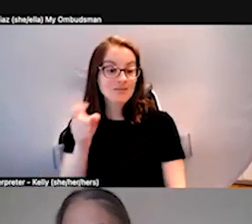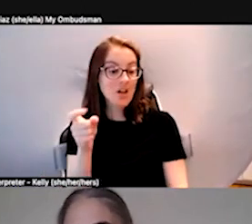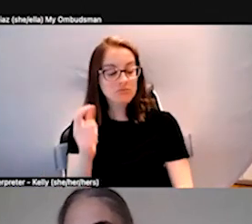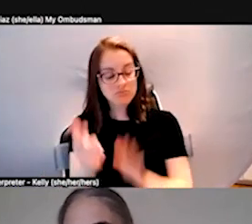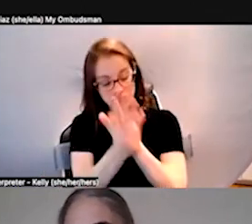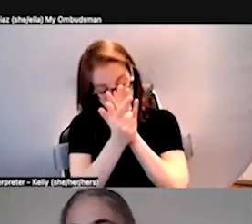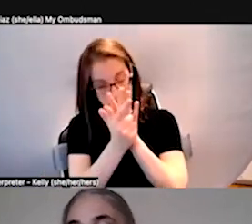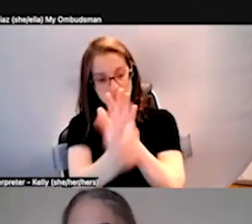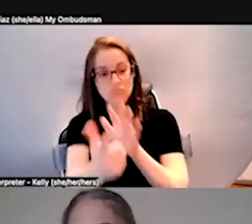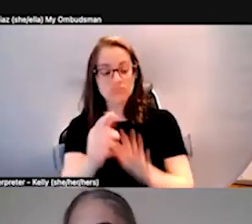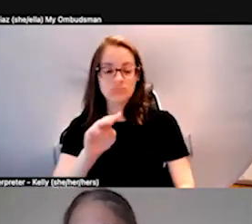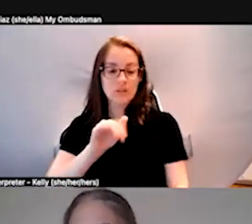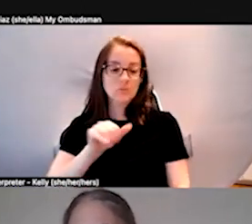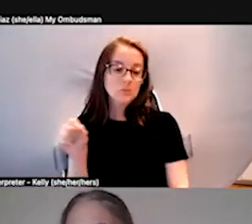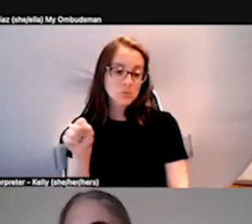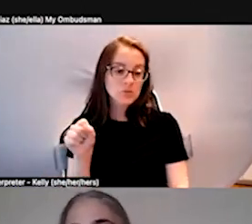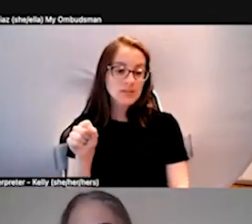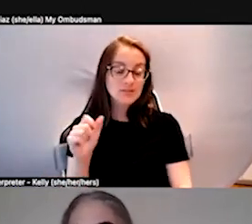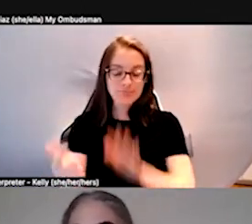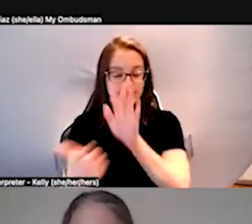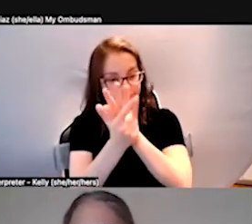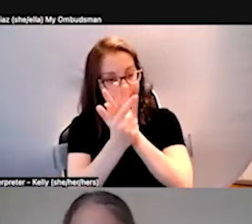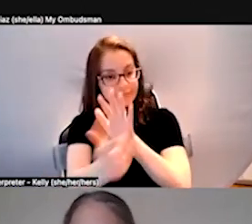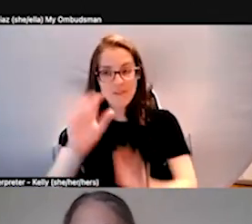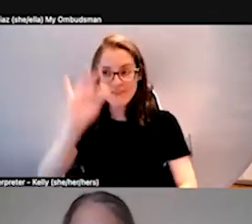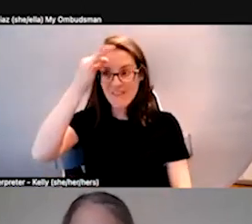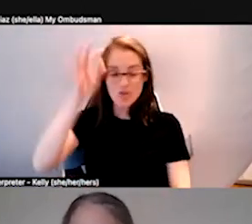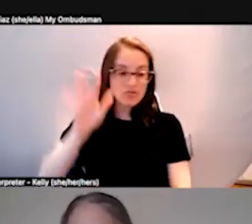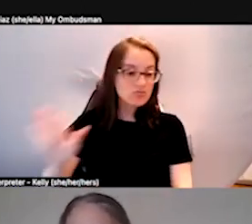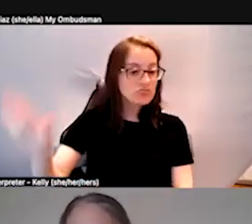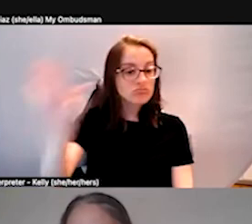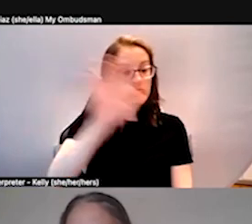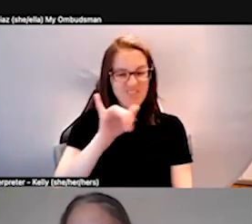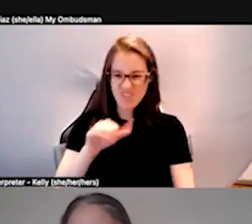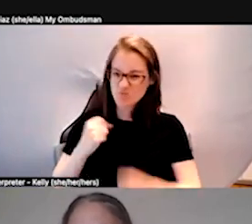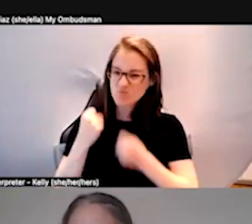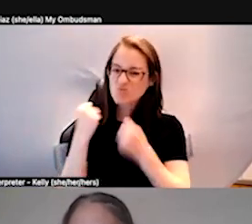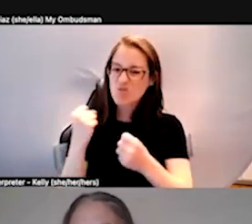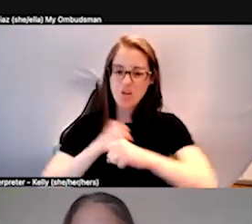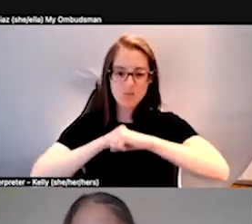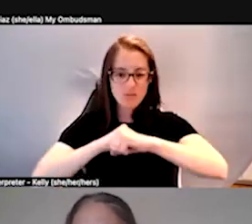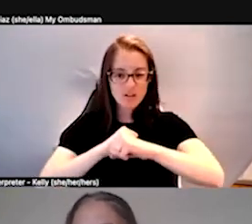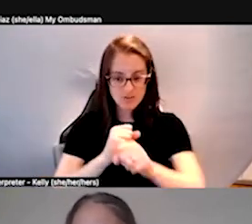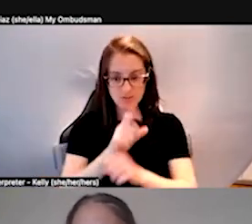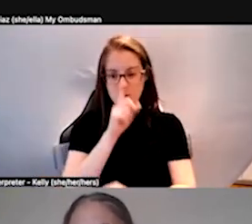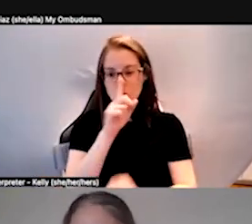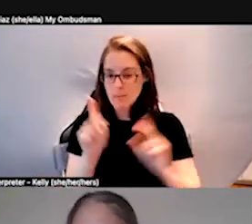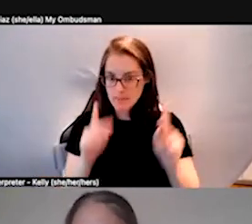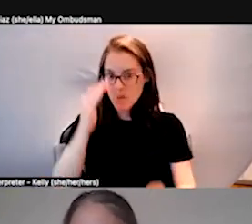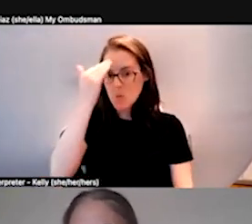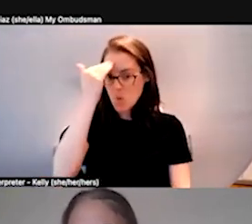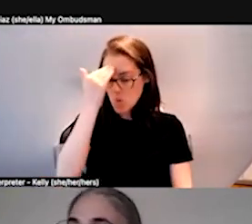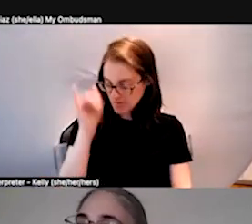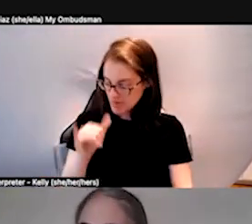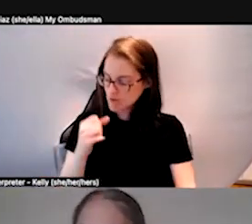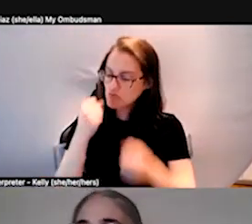in Massachusetts and federally. So that's a very strong protection that I want to make sure folks are aware exists very solidly here